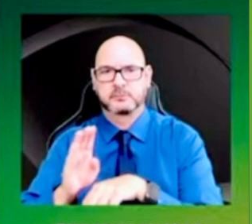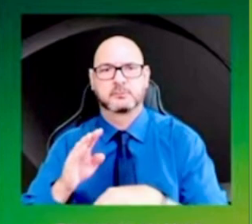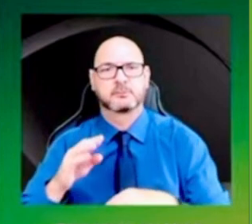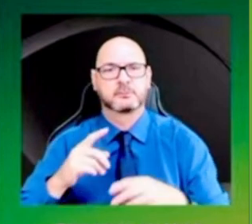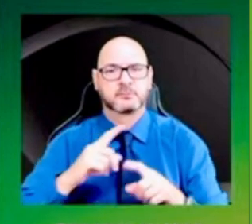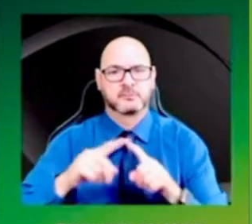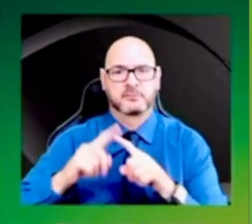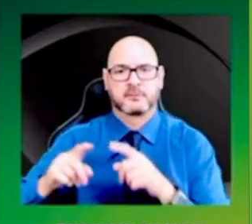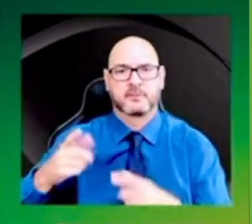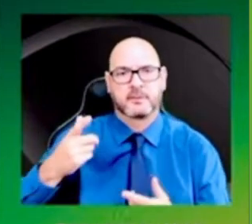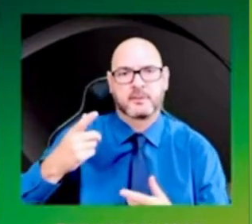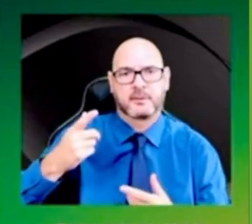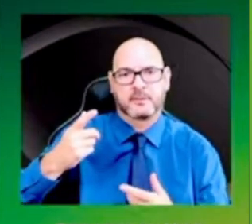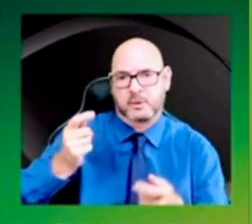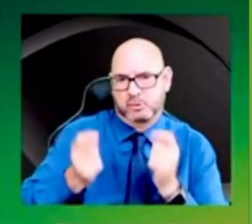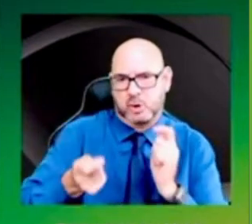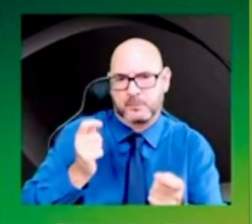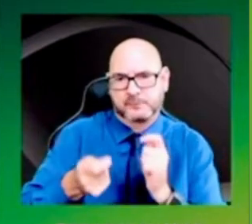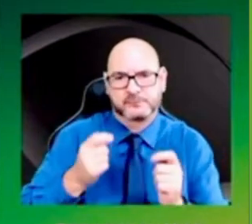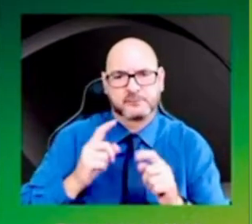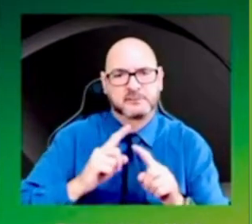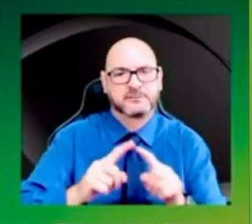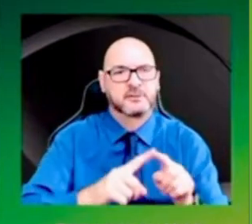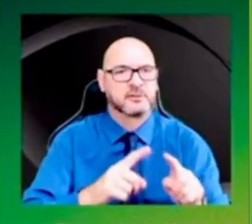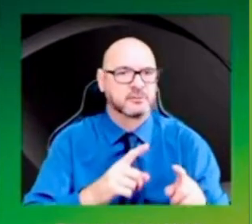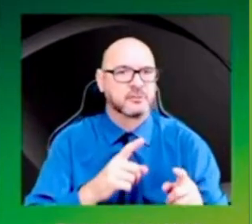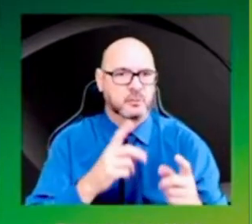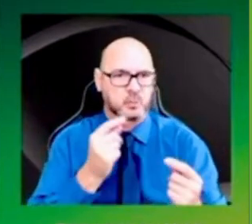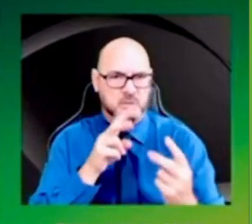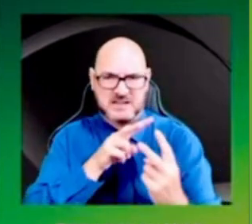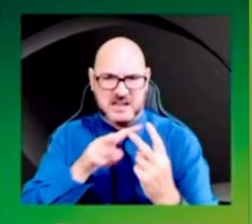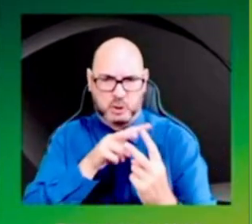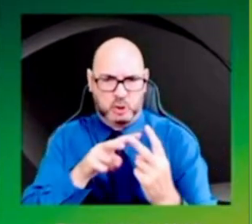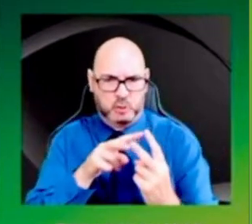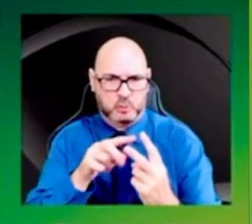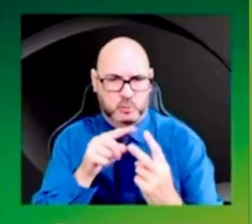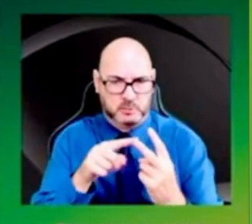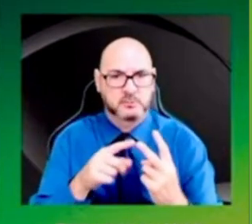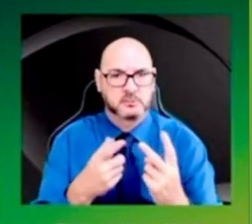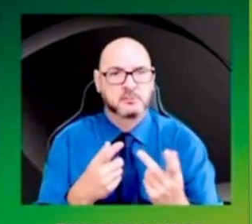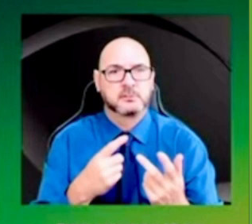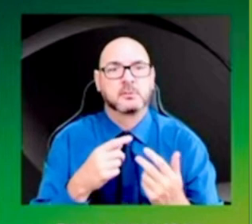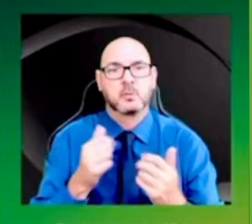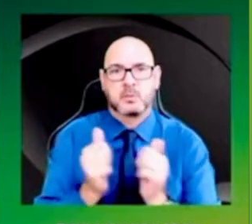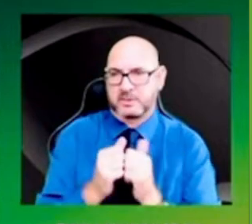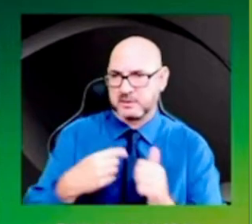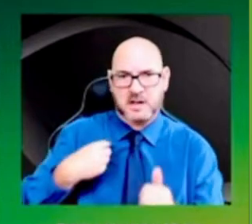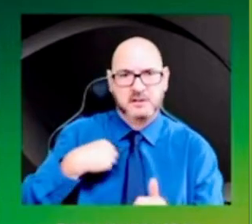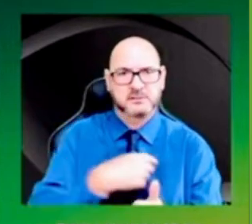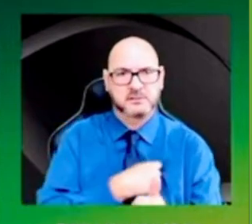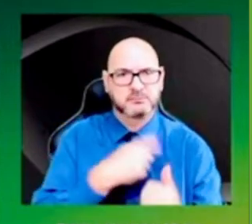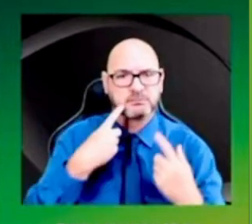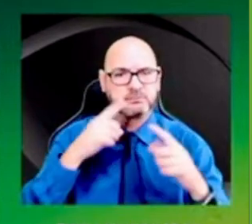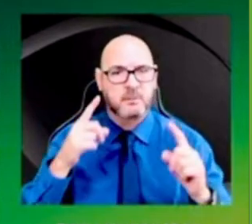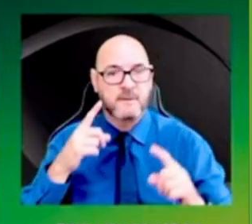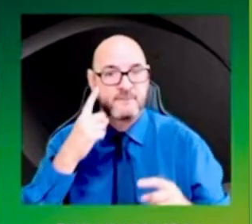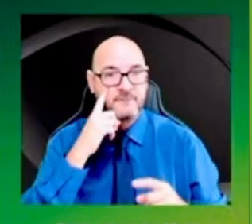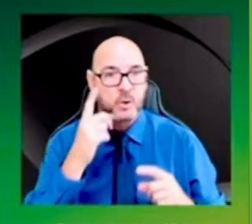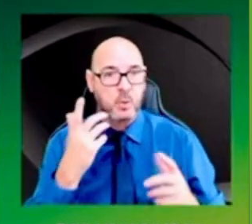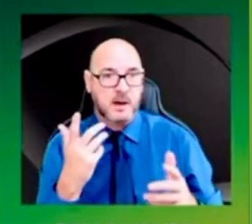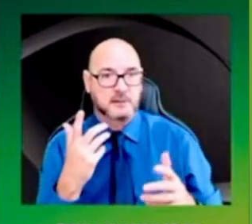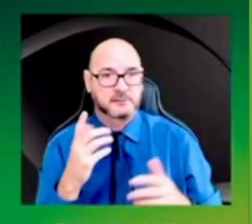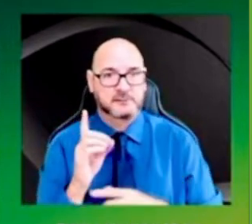these initiatives and work alongside us to achieve the goals of DTA and